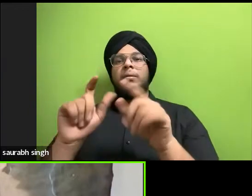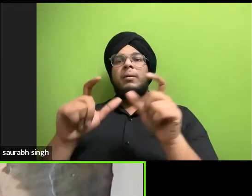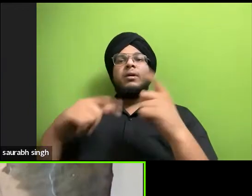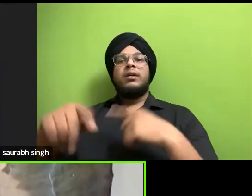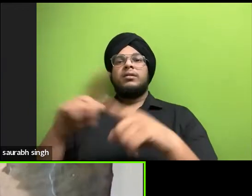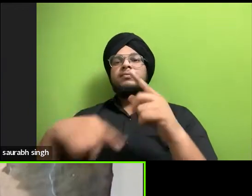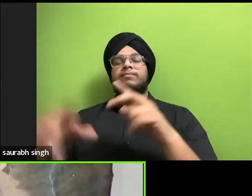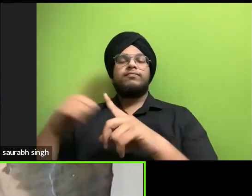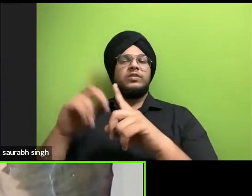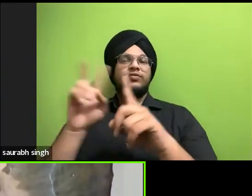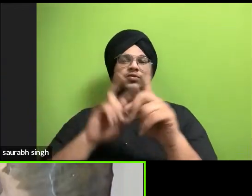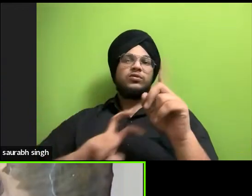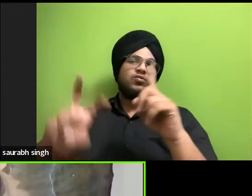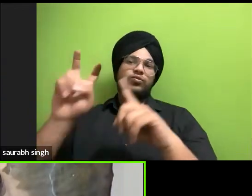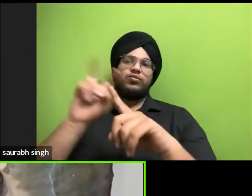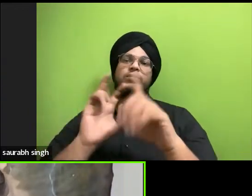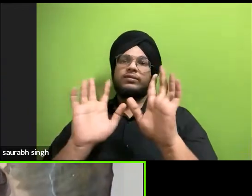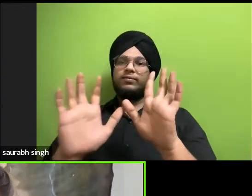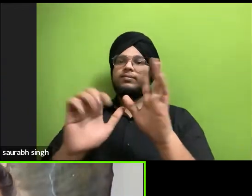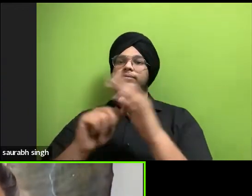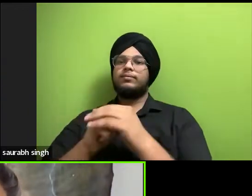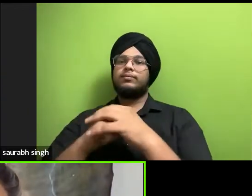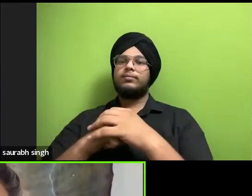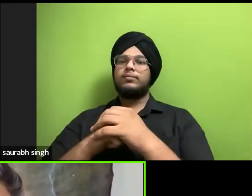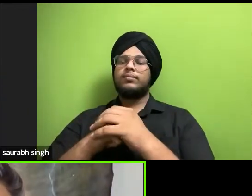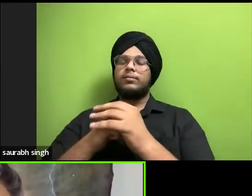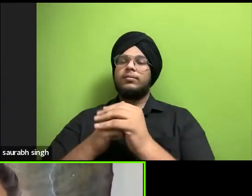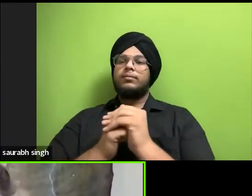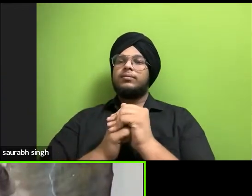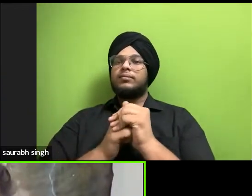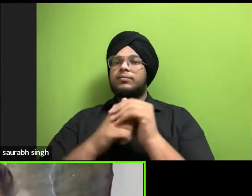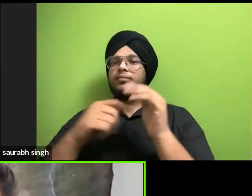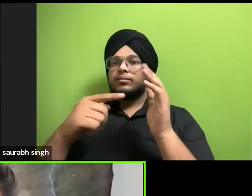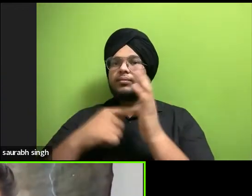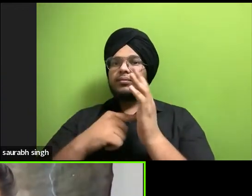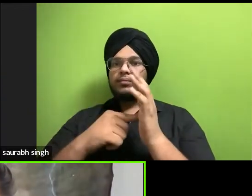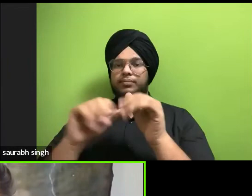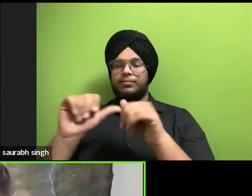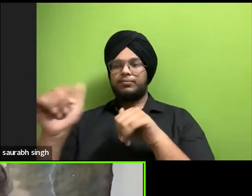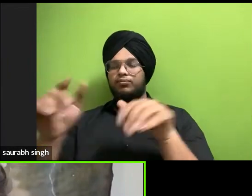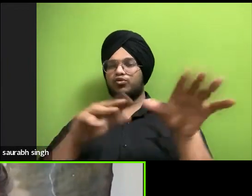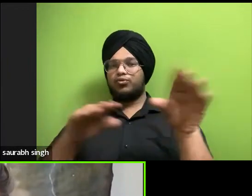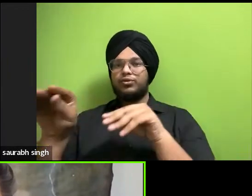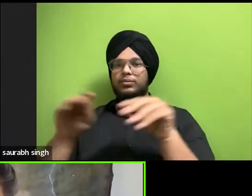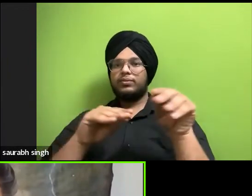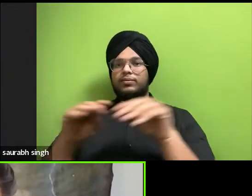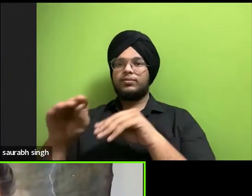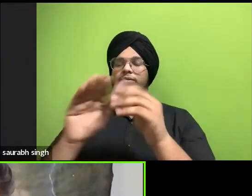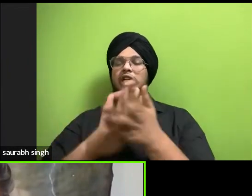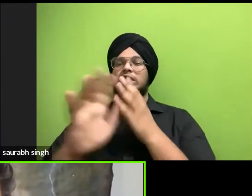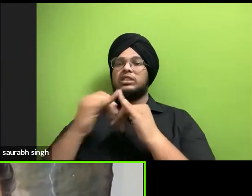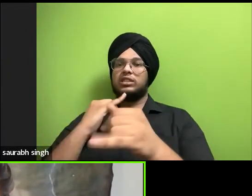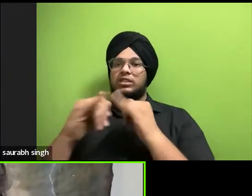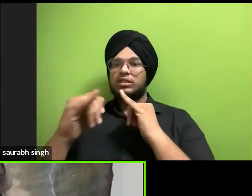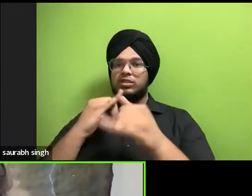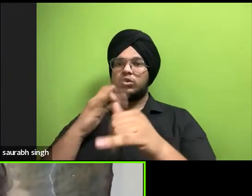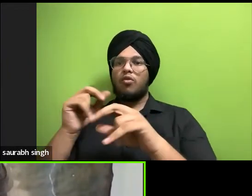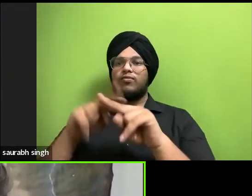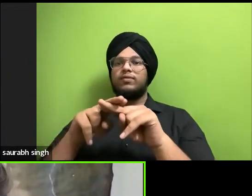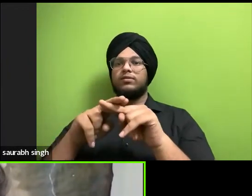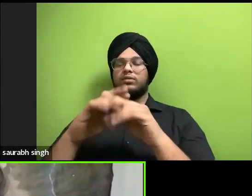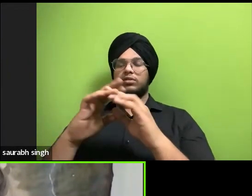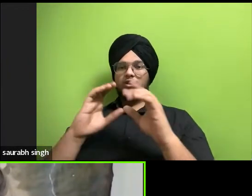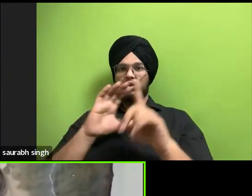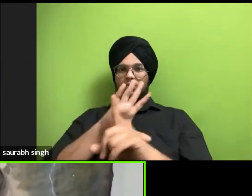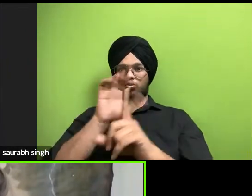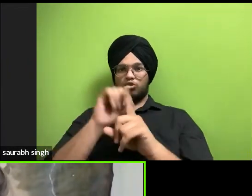have traveled through, and this sense of movement, of histories, of